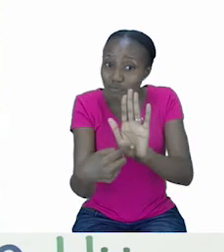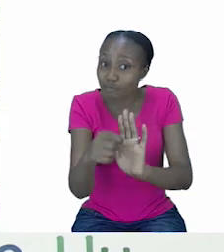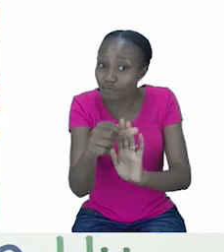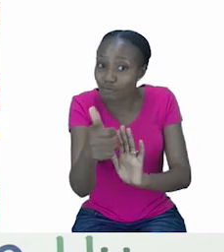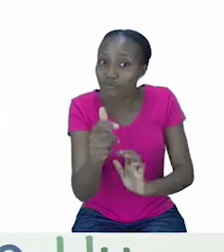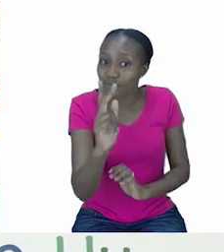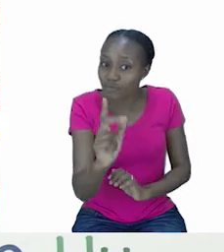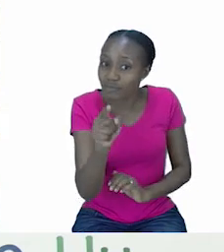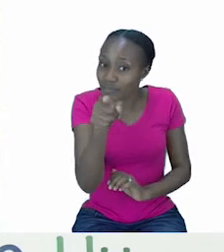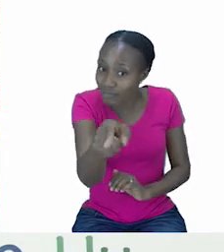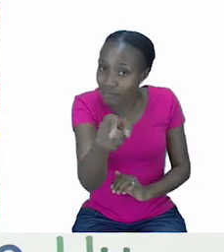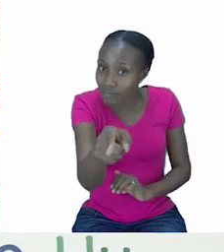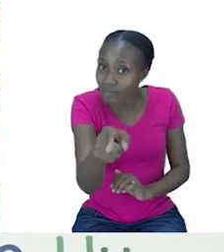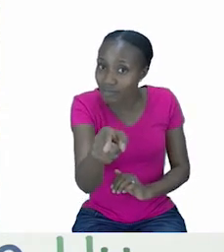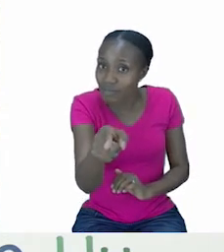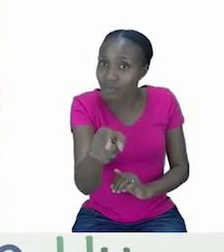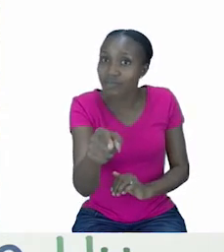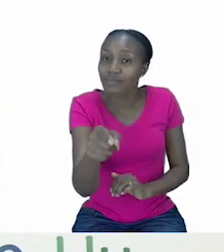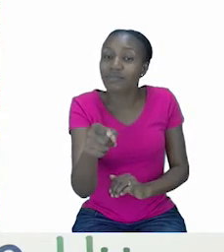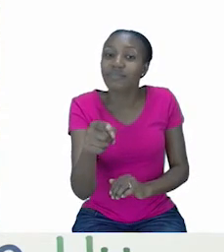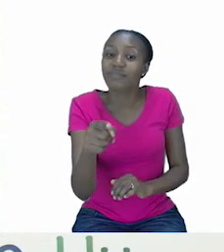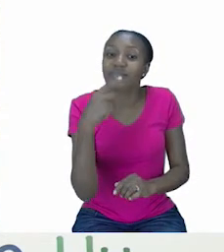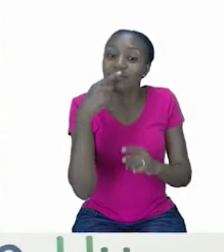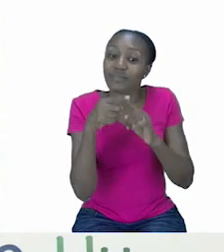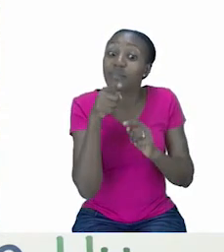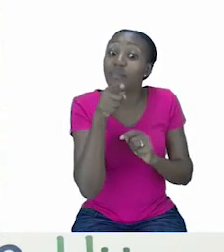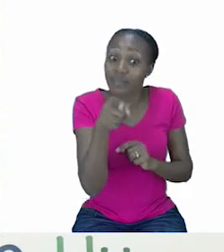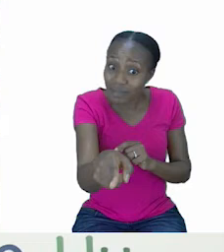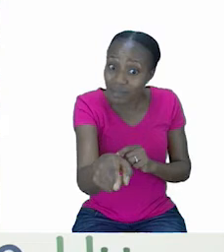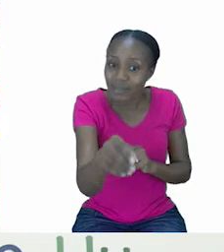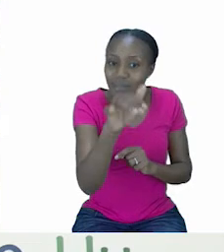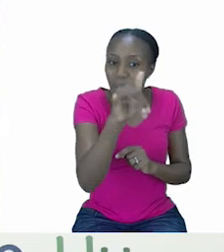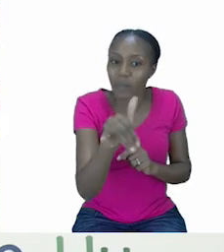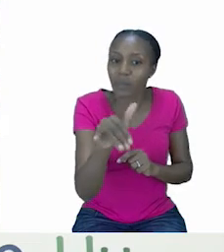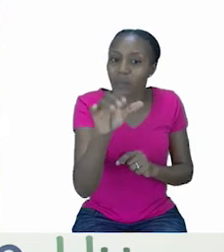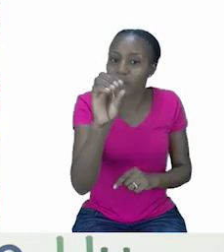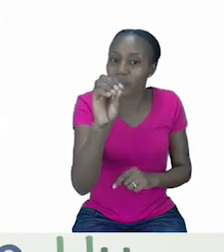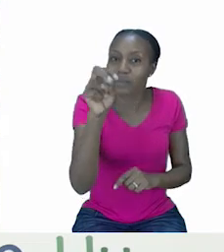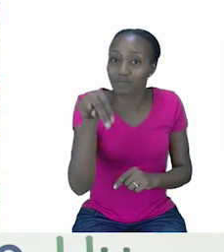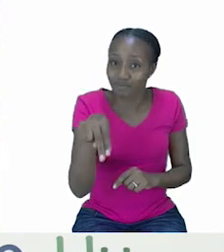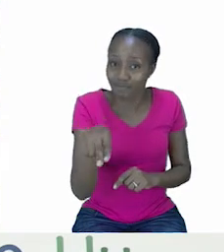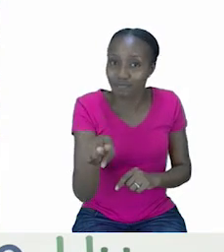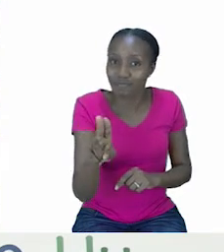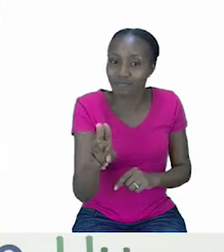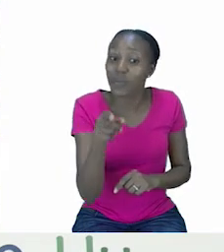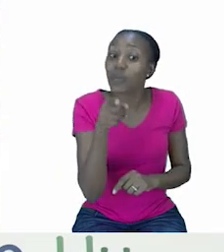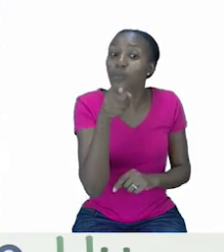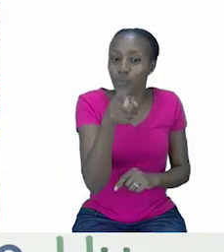we say you. Everyone, let's say